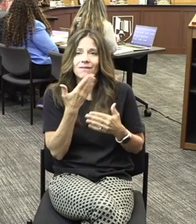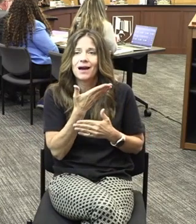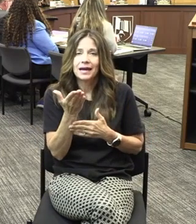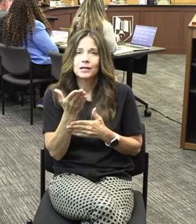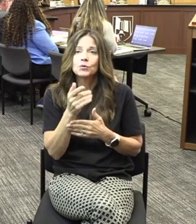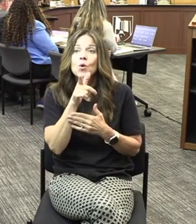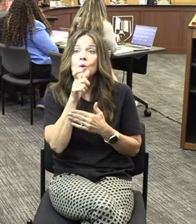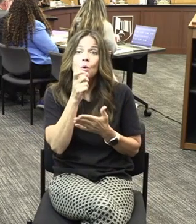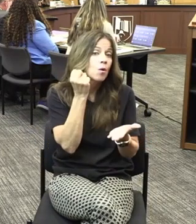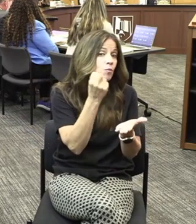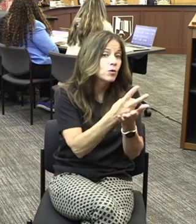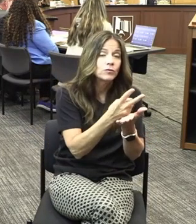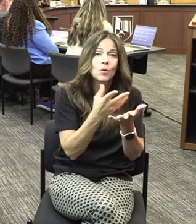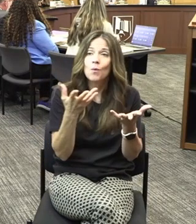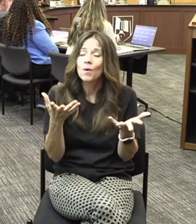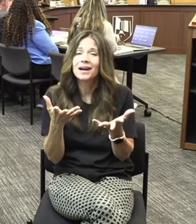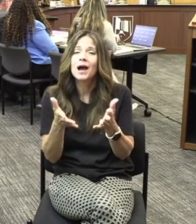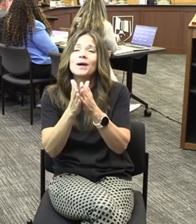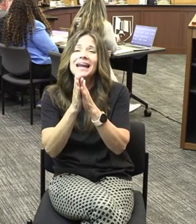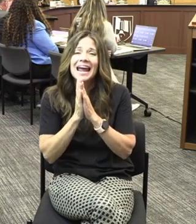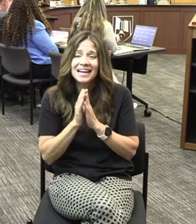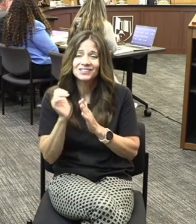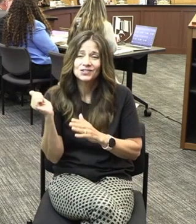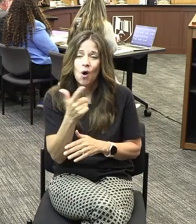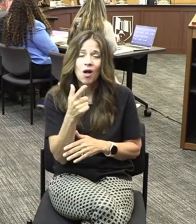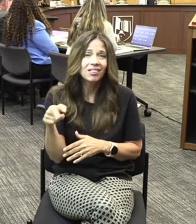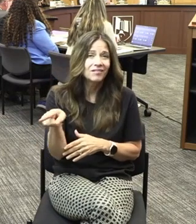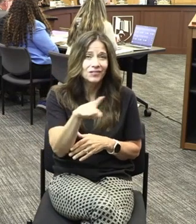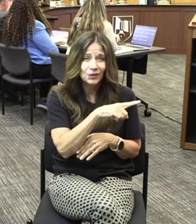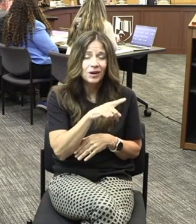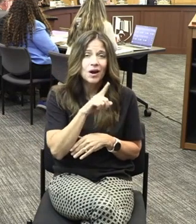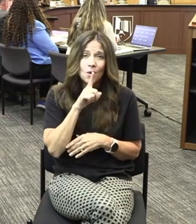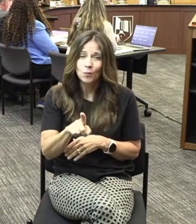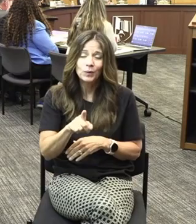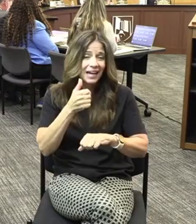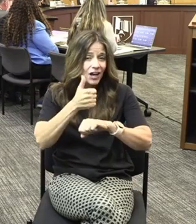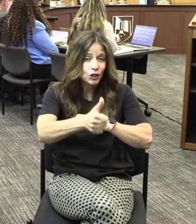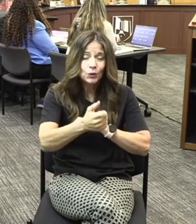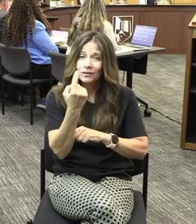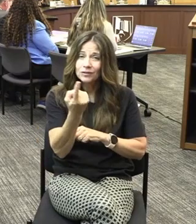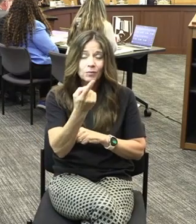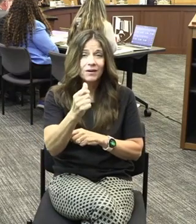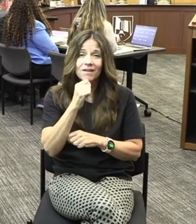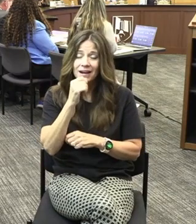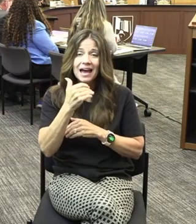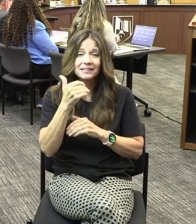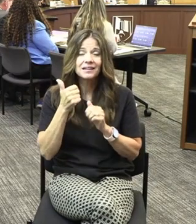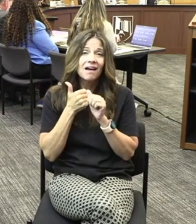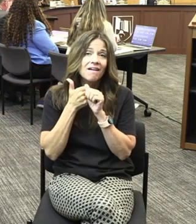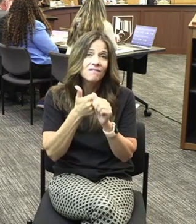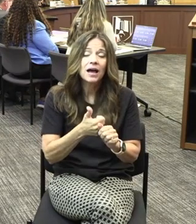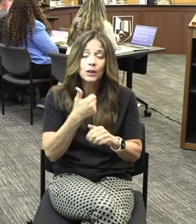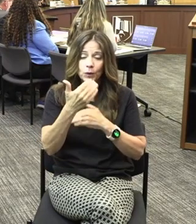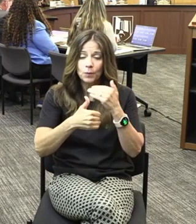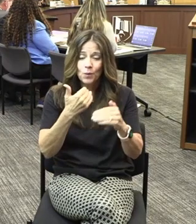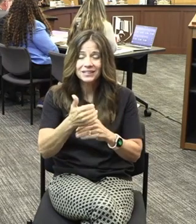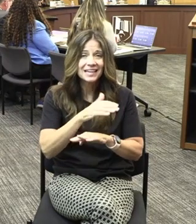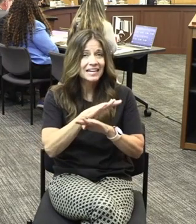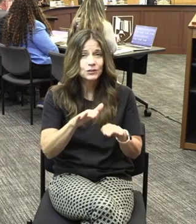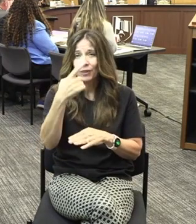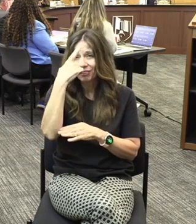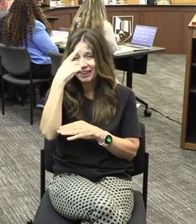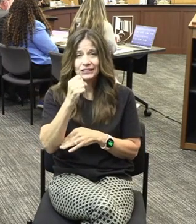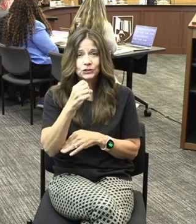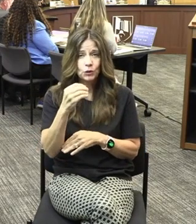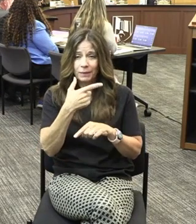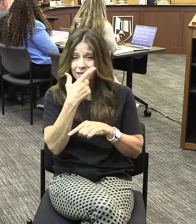approved them or what. So I want to ask all of you, are we accusing someone of not following the process? I don't think so, because we put people on the spot and we've